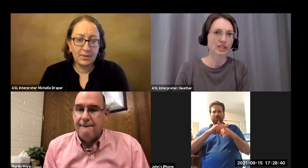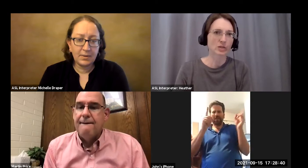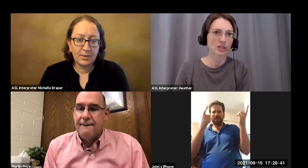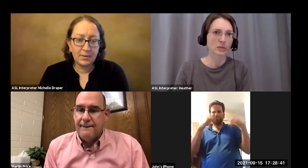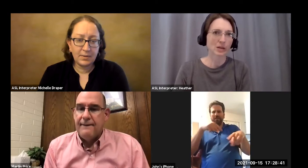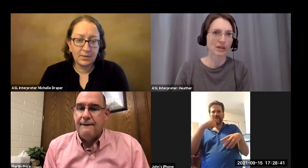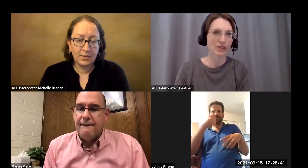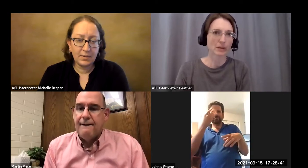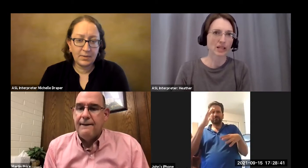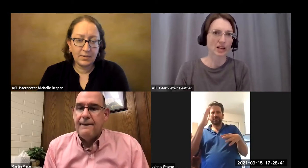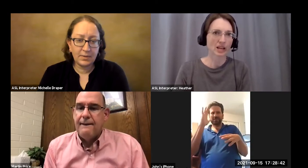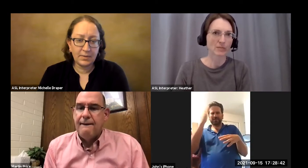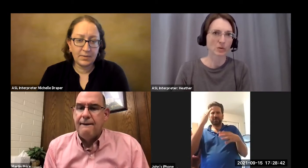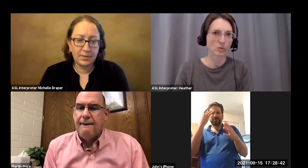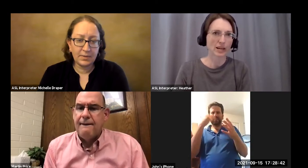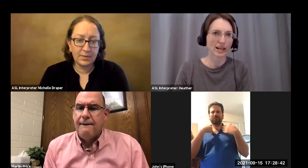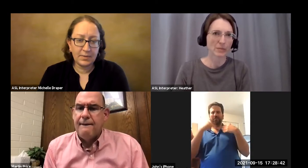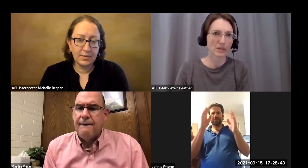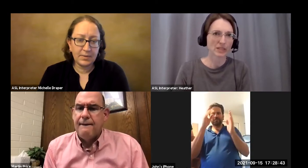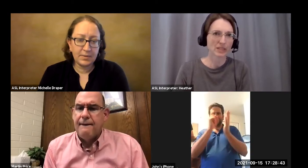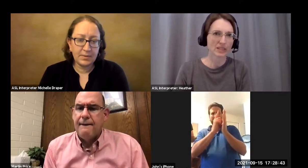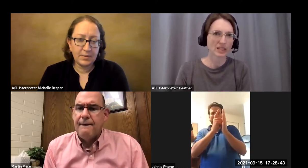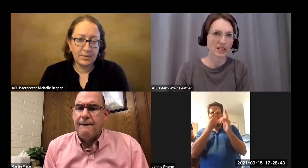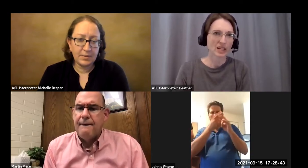I saw that you were explaining about the bylaws, but